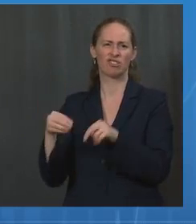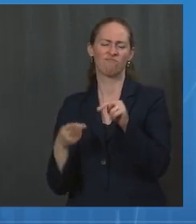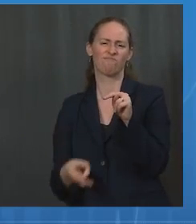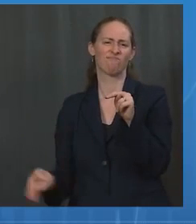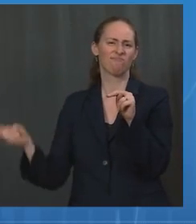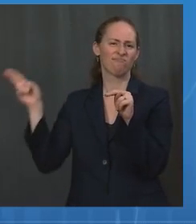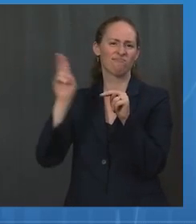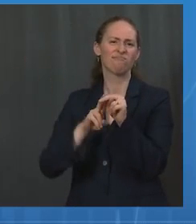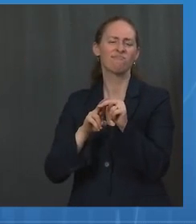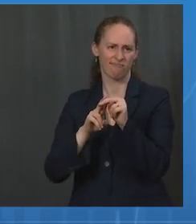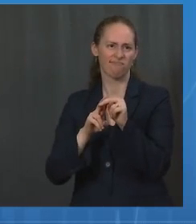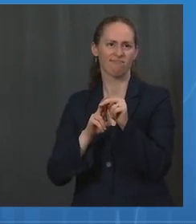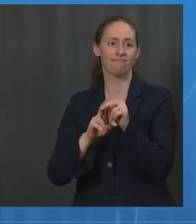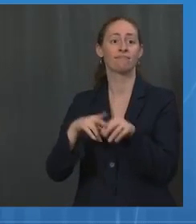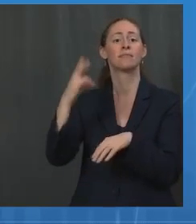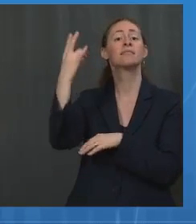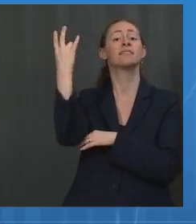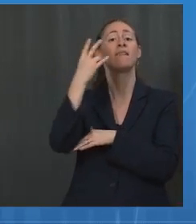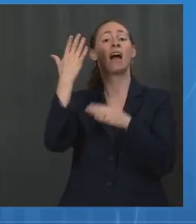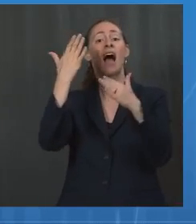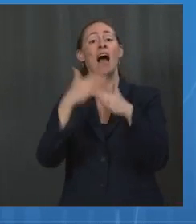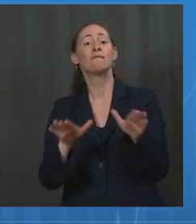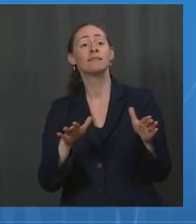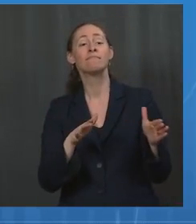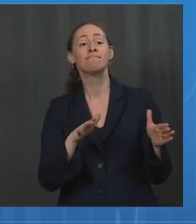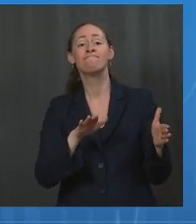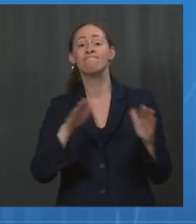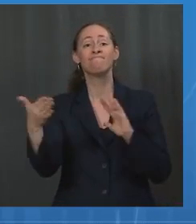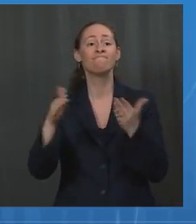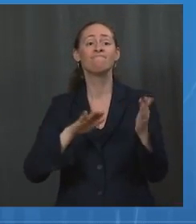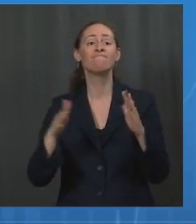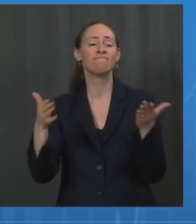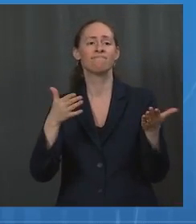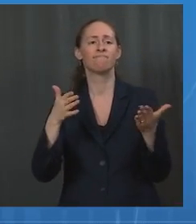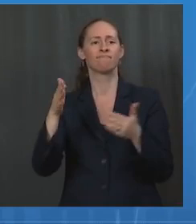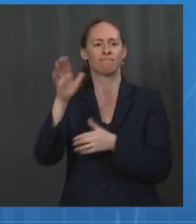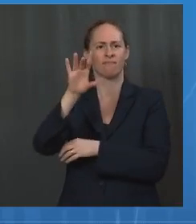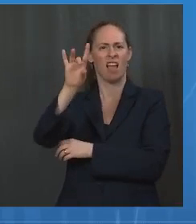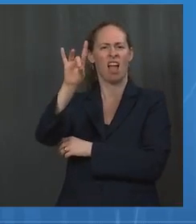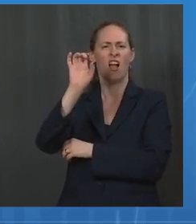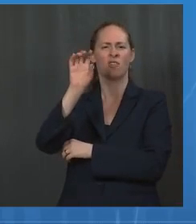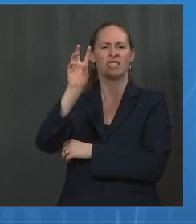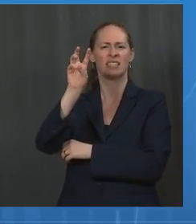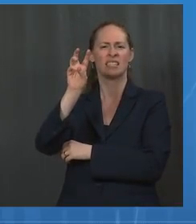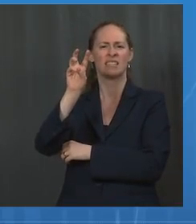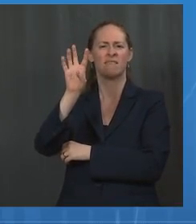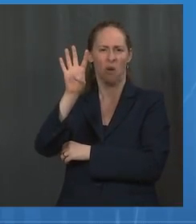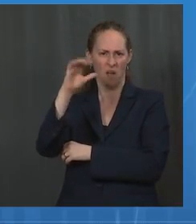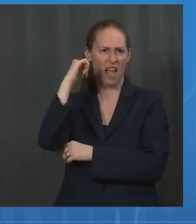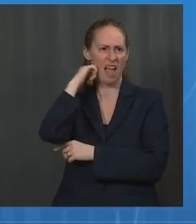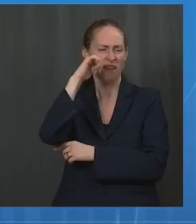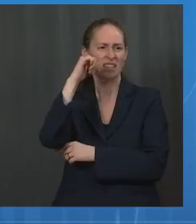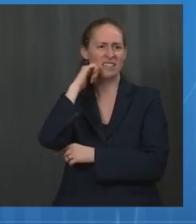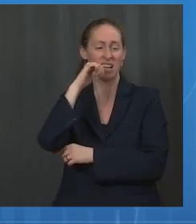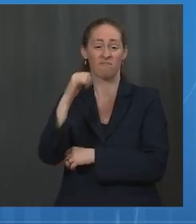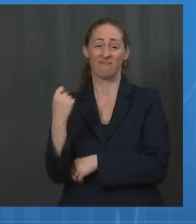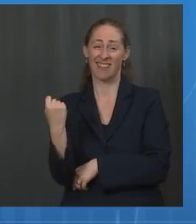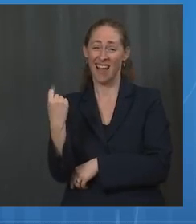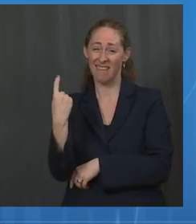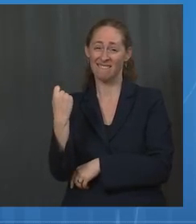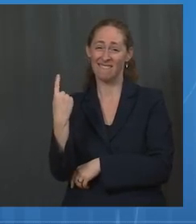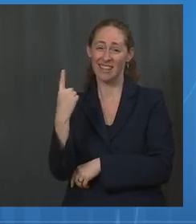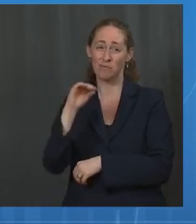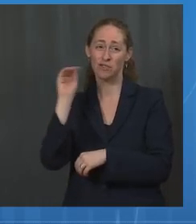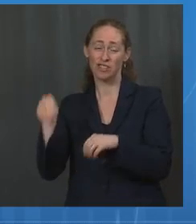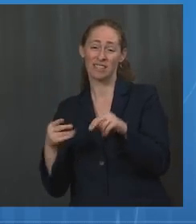And the 7-day average of daily deaths has also increased to 864 per day, an increase of nearly 11% from the